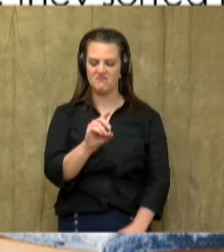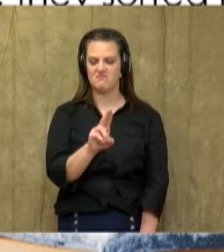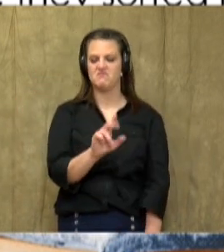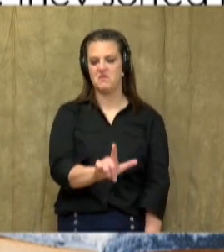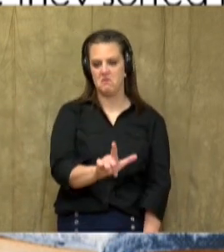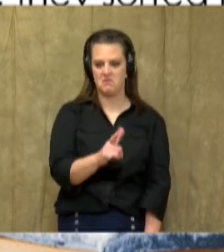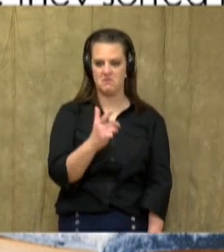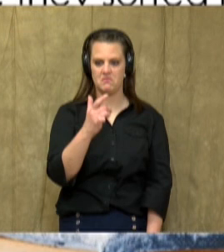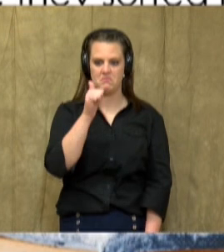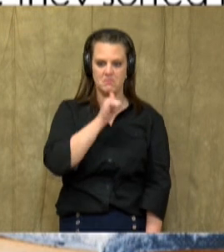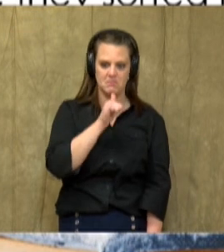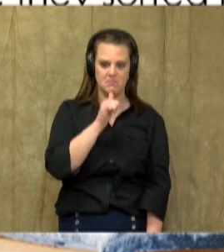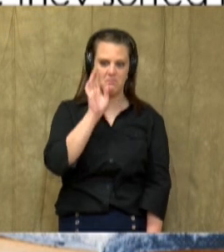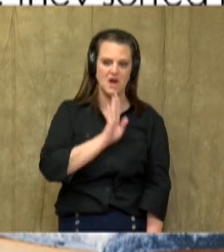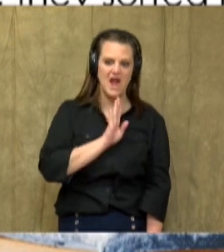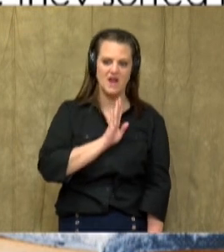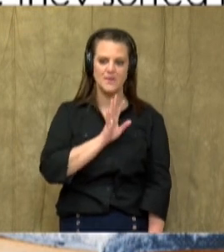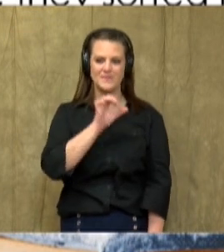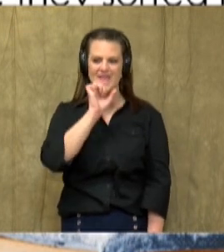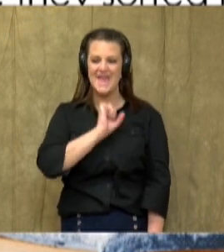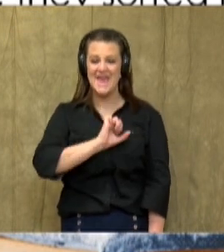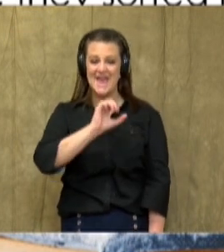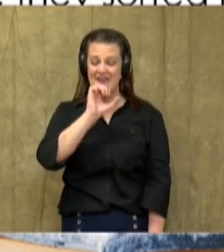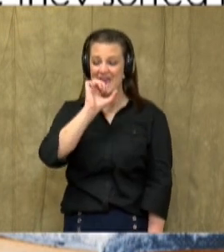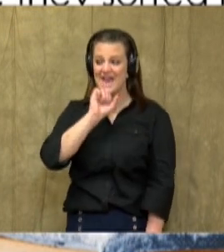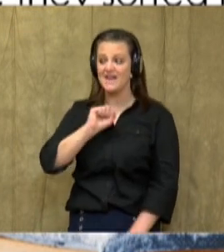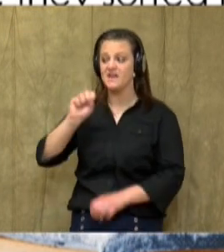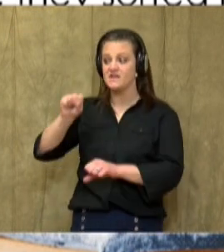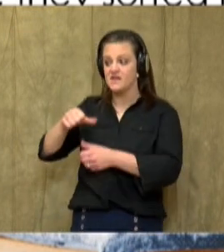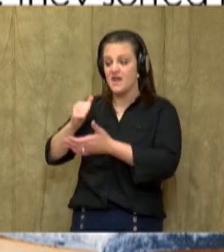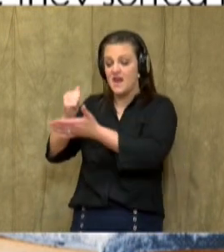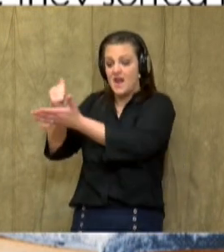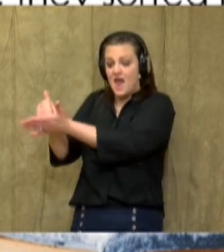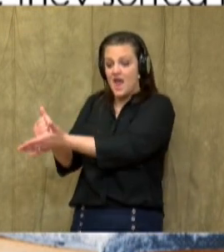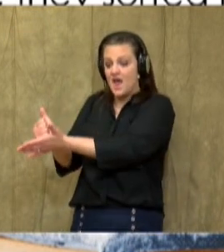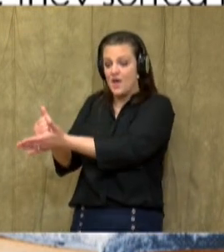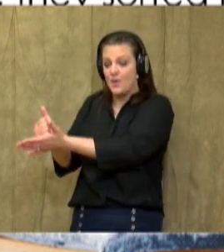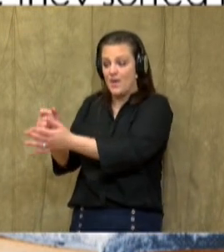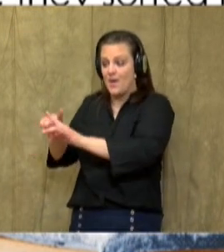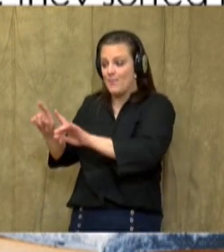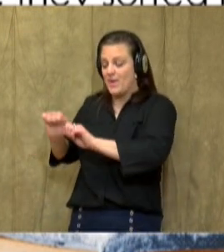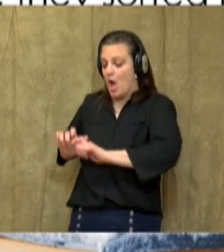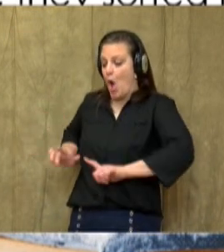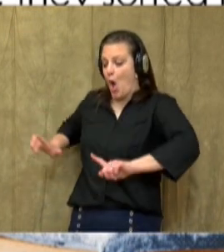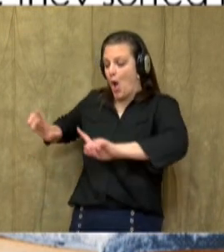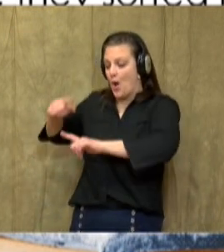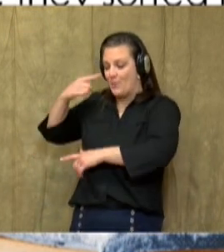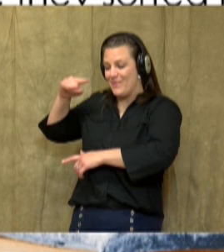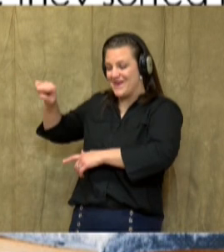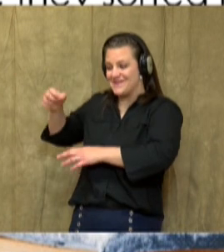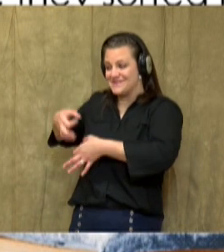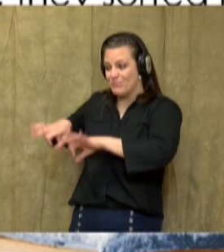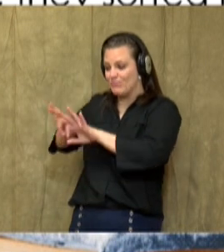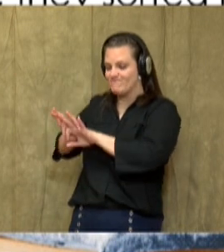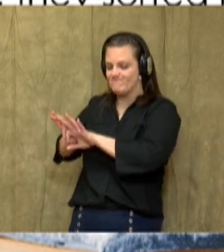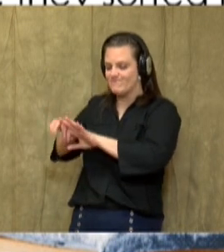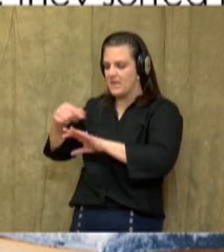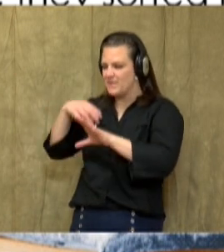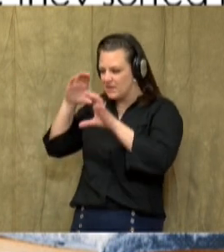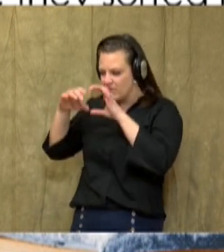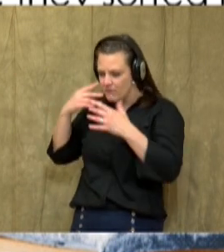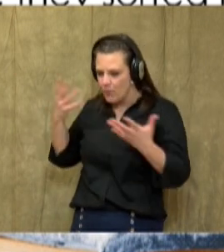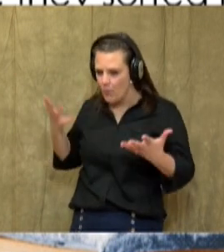shineless brown. Age can be a factor, but not all pennies are valuable. What I like to look for